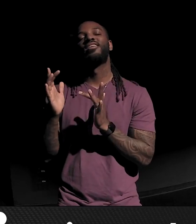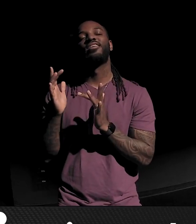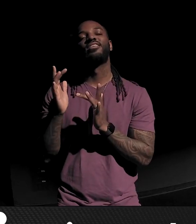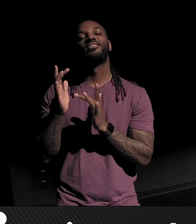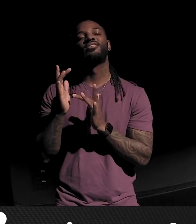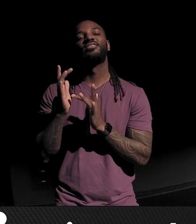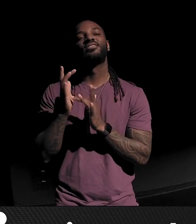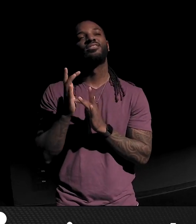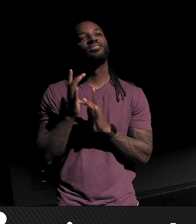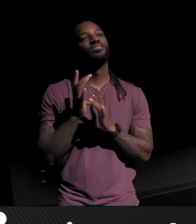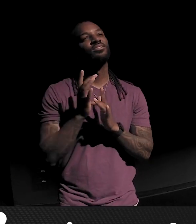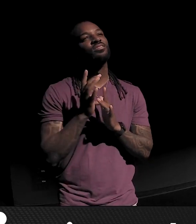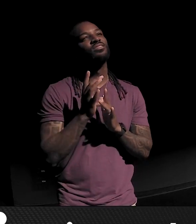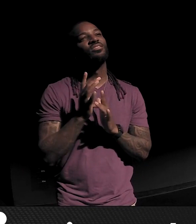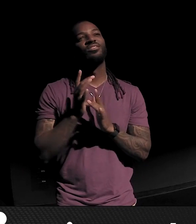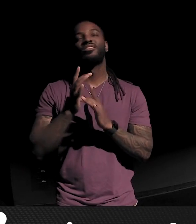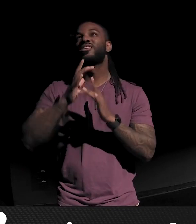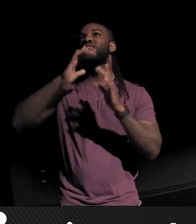Jesus.